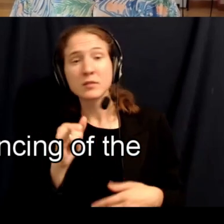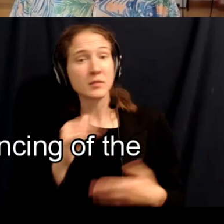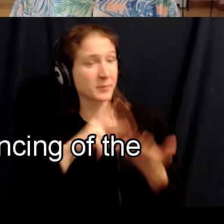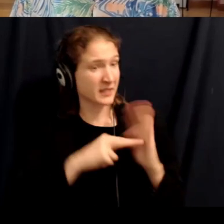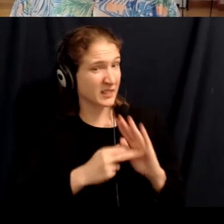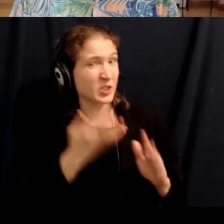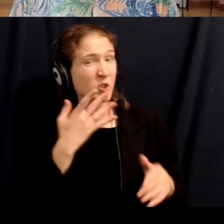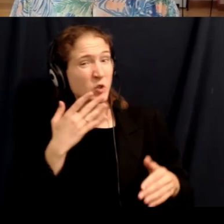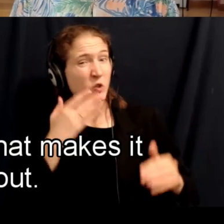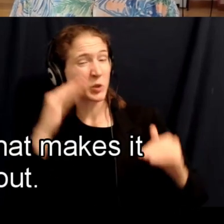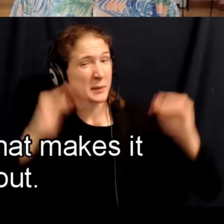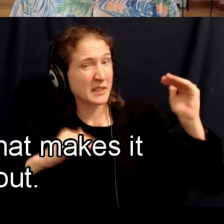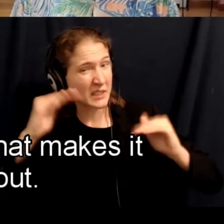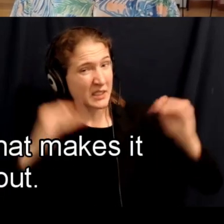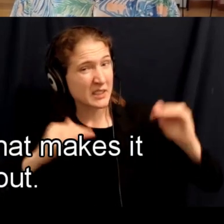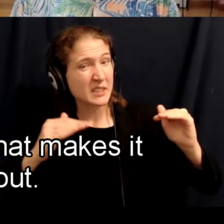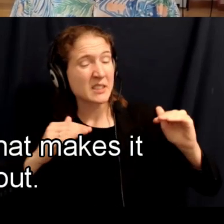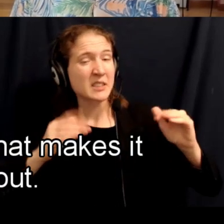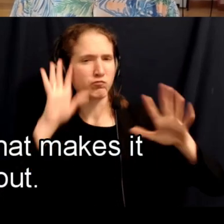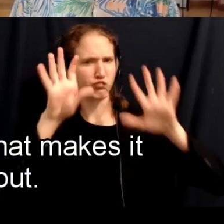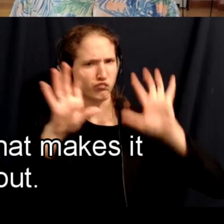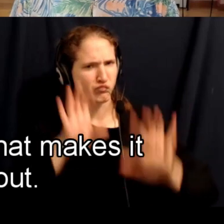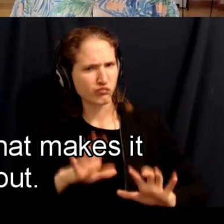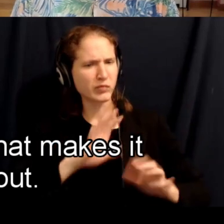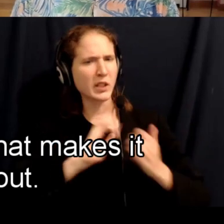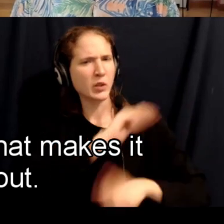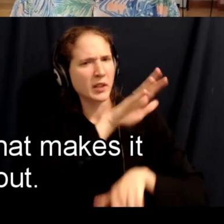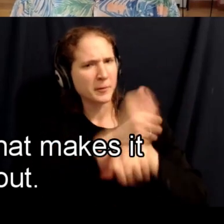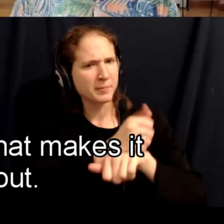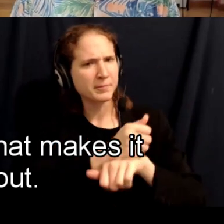the colors, the layout in such a way that makes it an